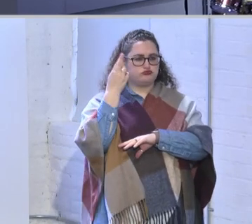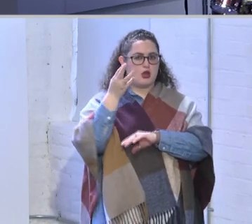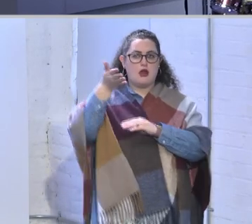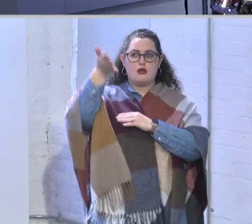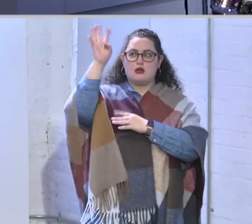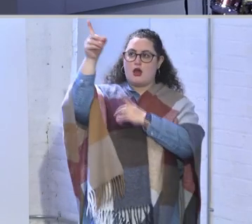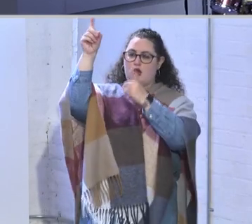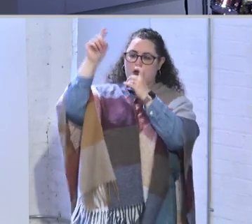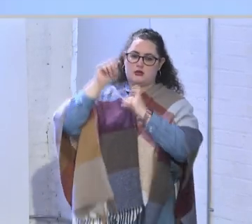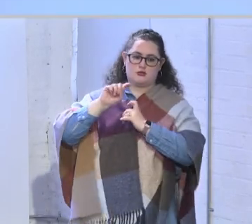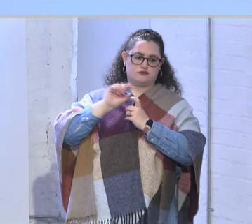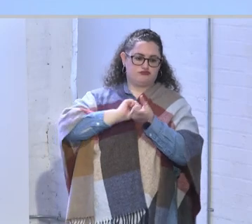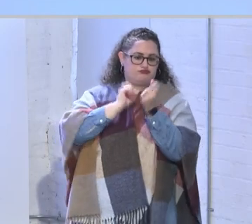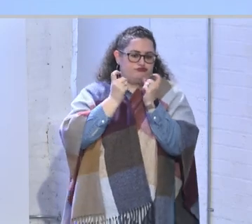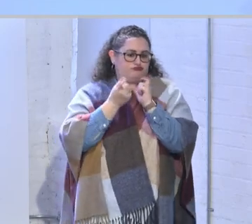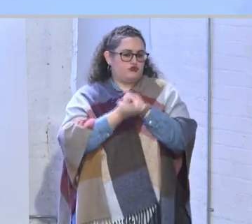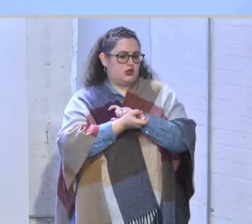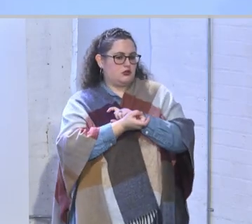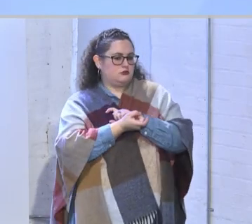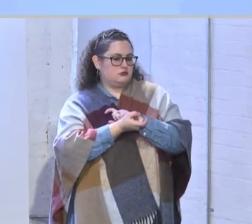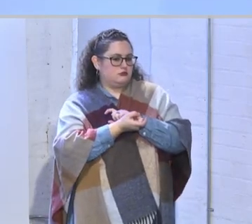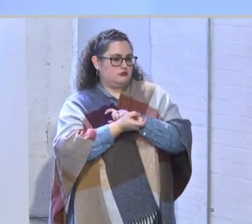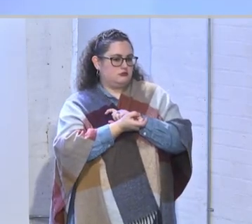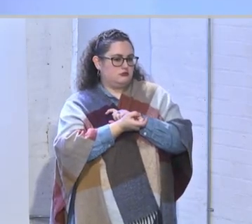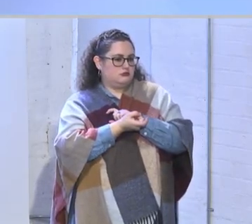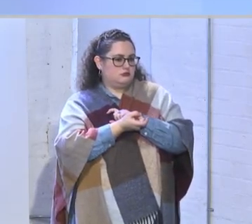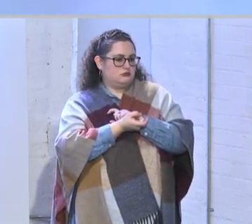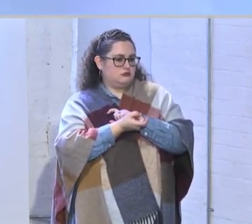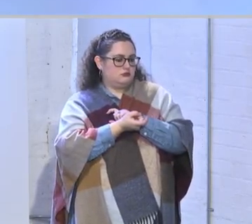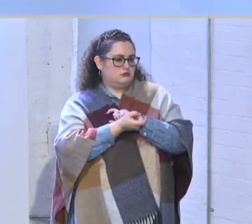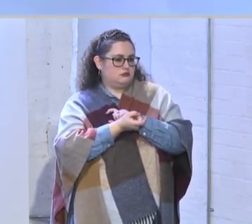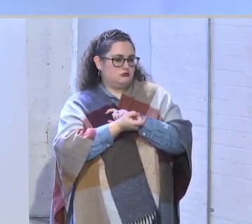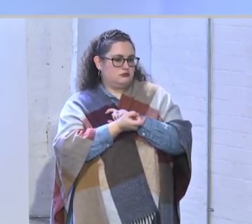a transformation. I was actually,